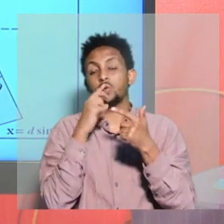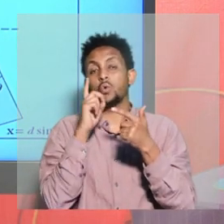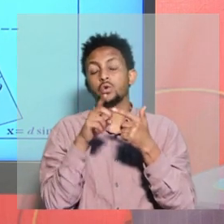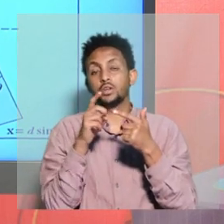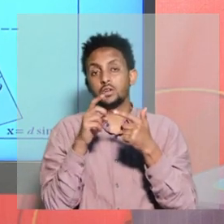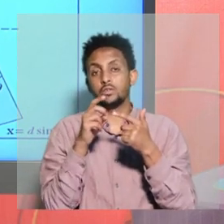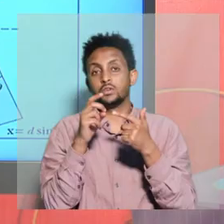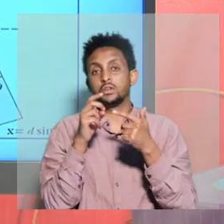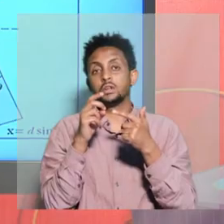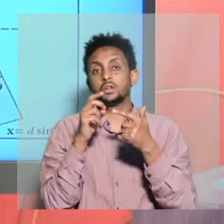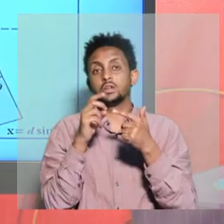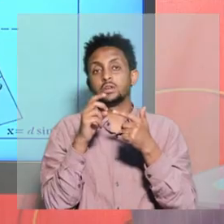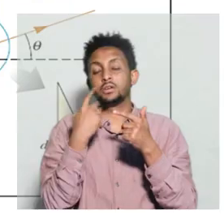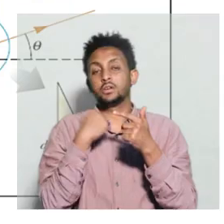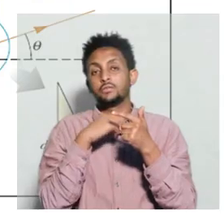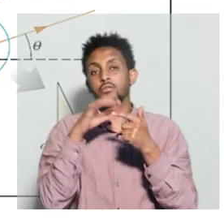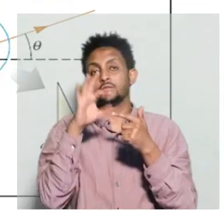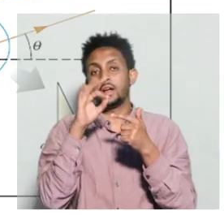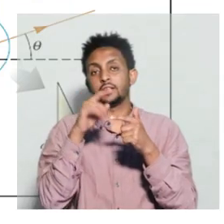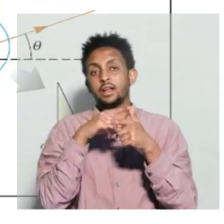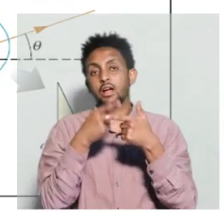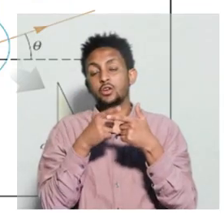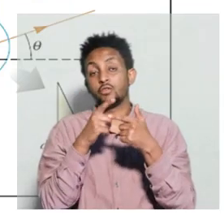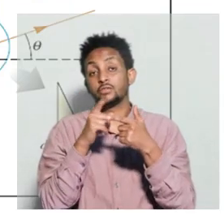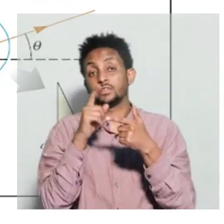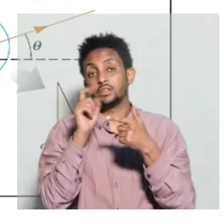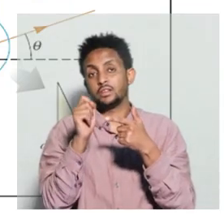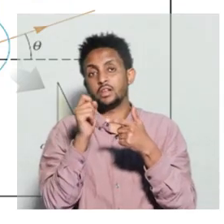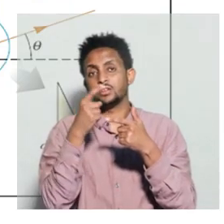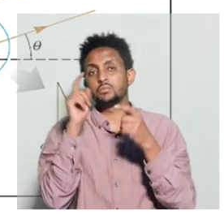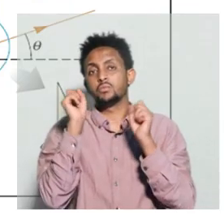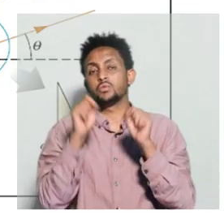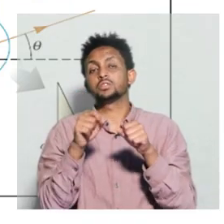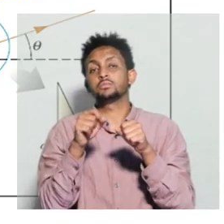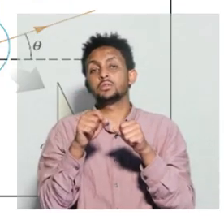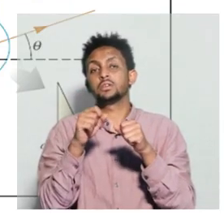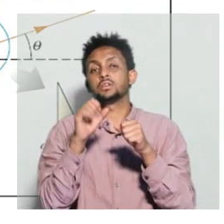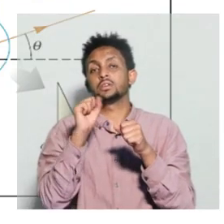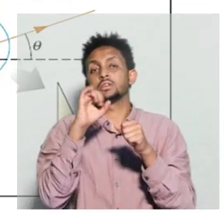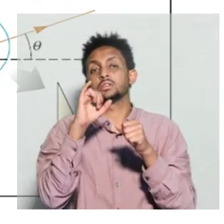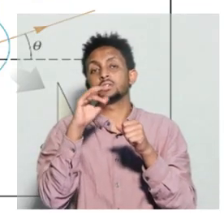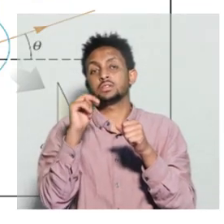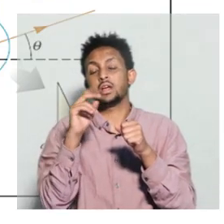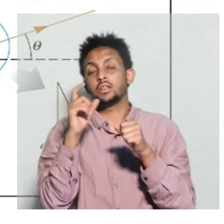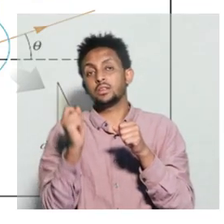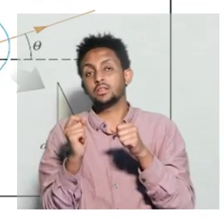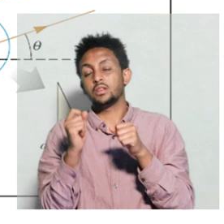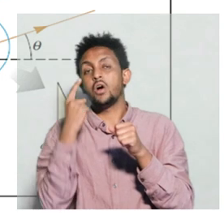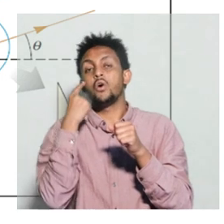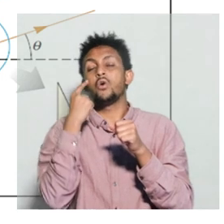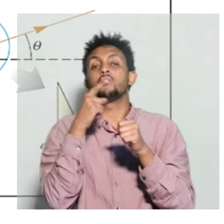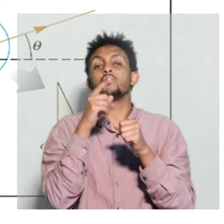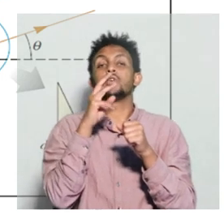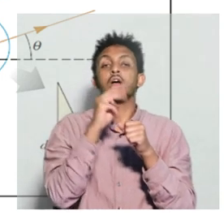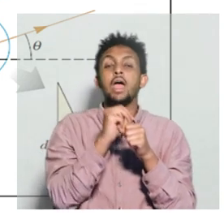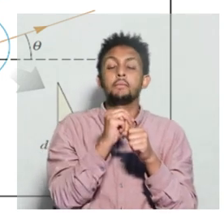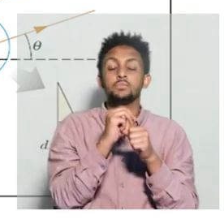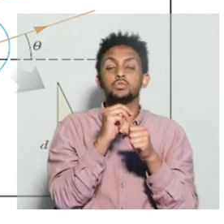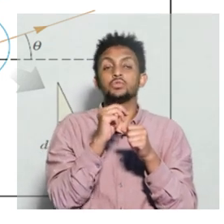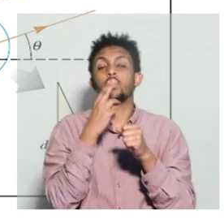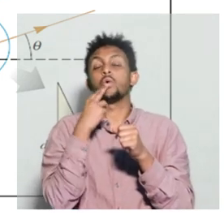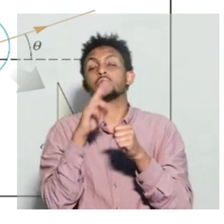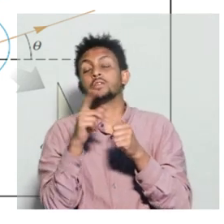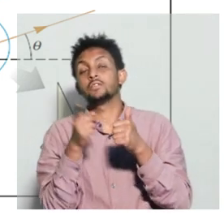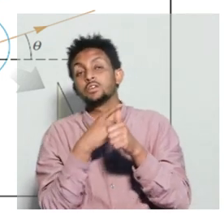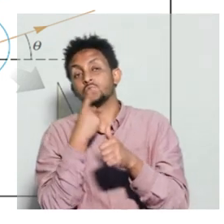of spectrum, if you find an angle theta, it's possible to find sine theta of the m's order, meaning the